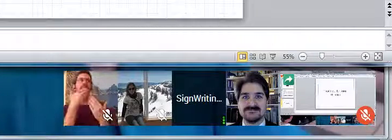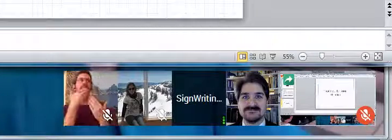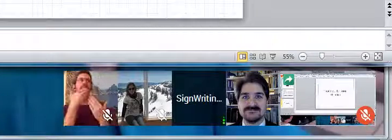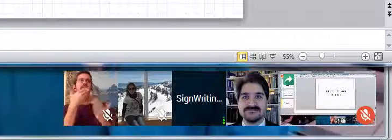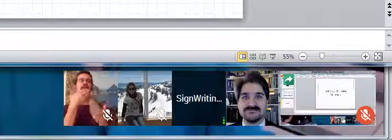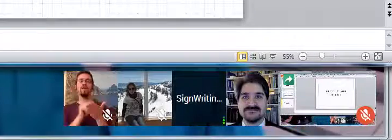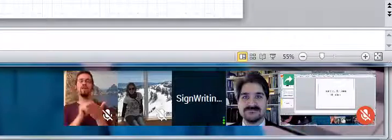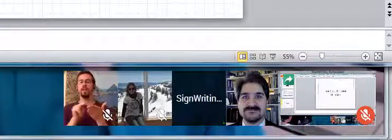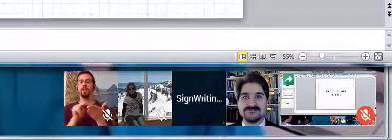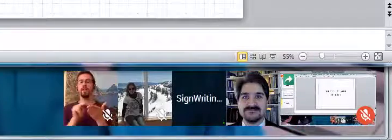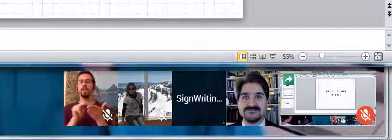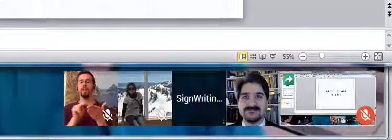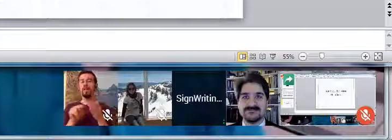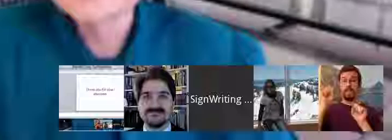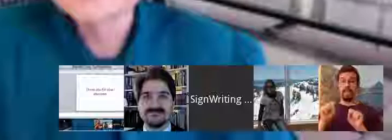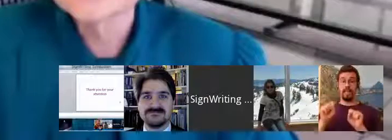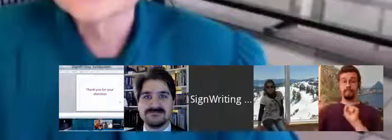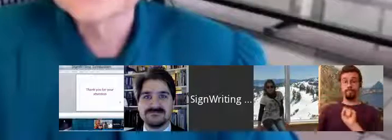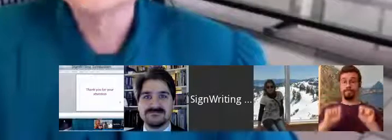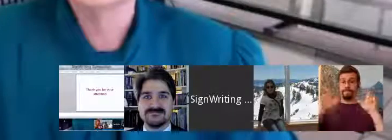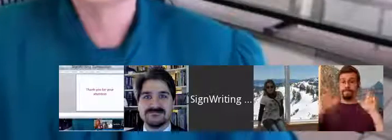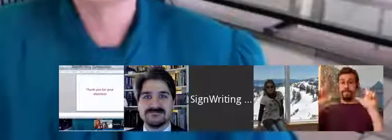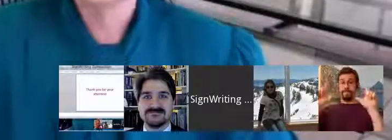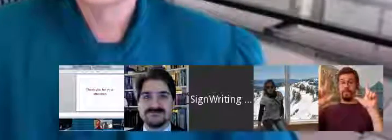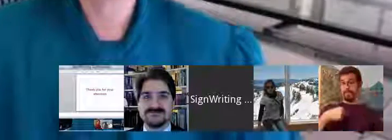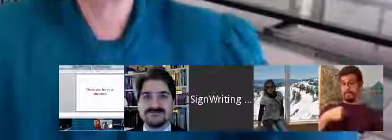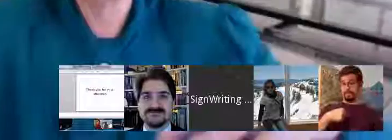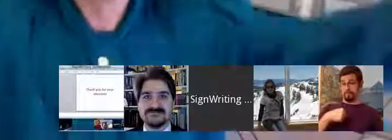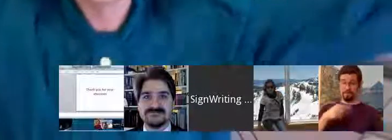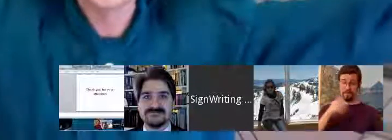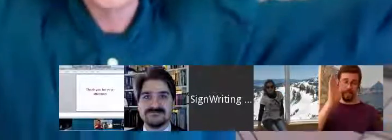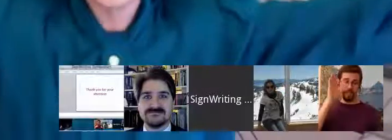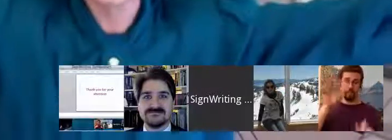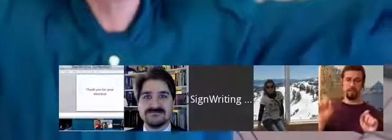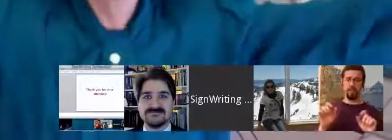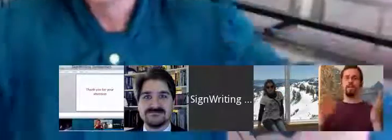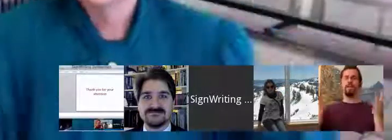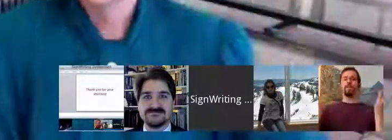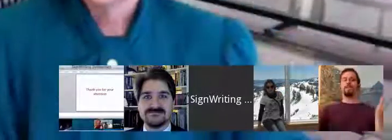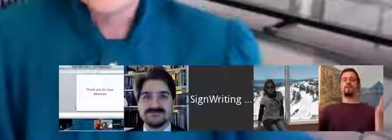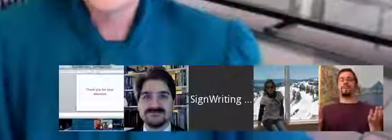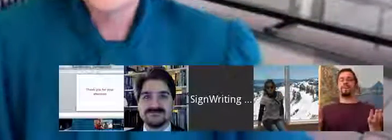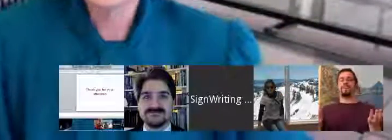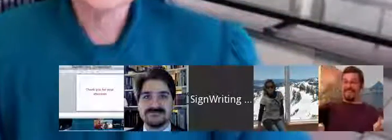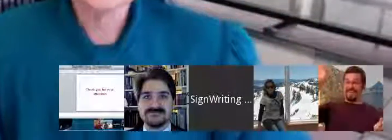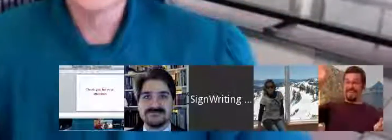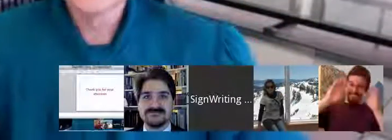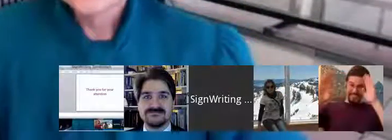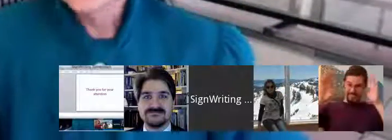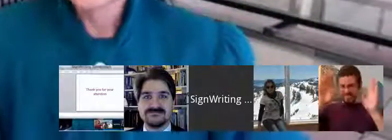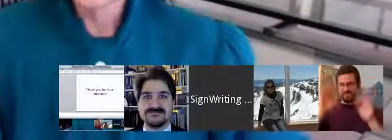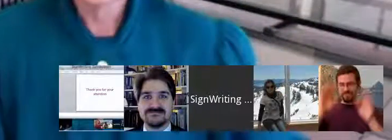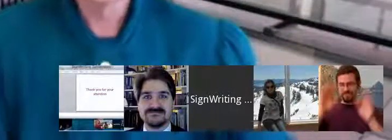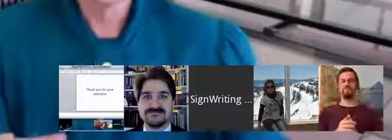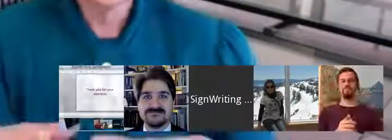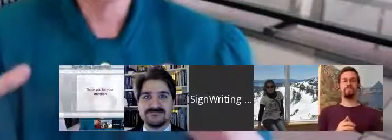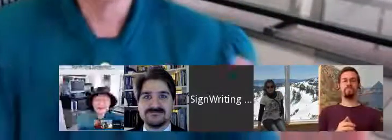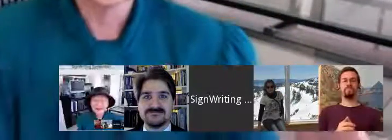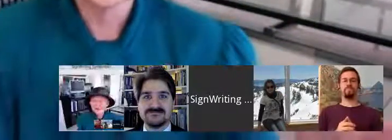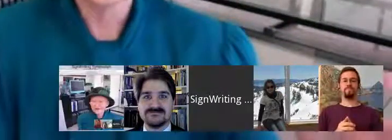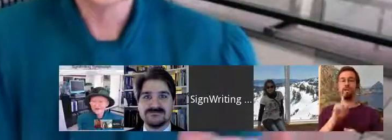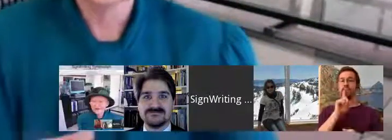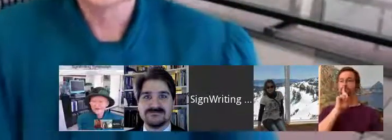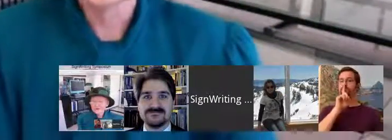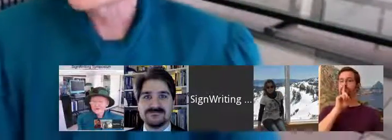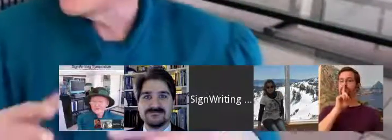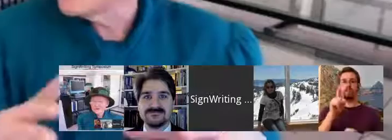we can go back to me as the big screen. So I'm going to click here. See? Here we are. Our team. You know, this is a long time